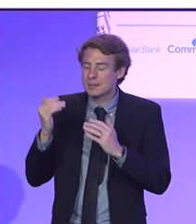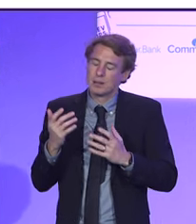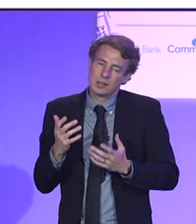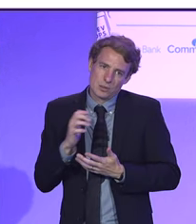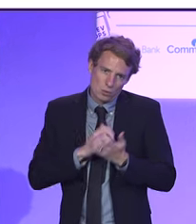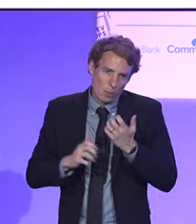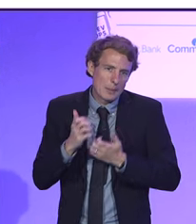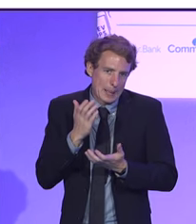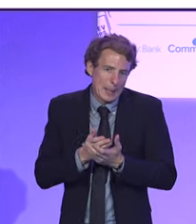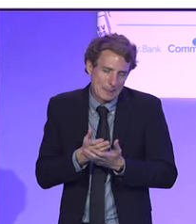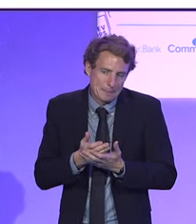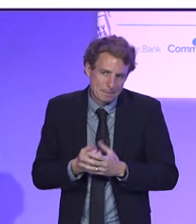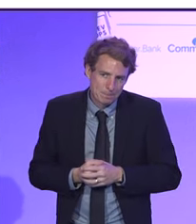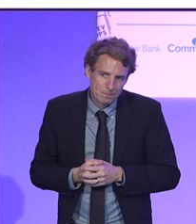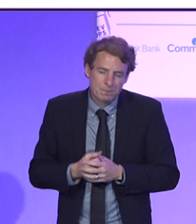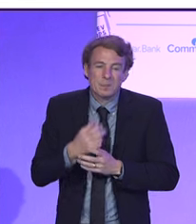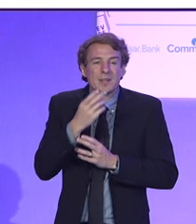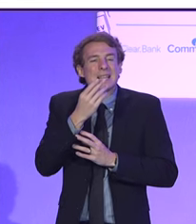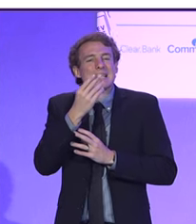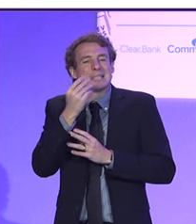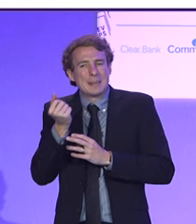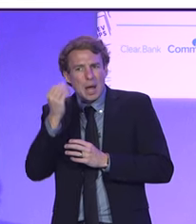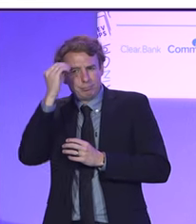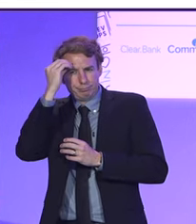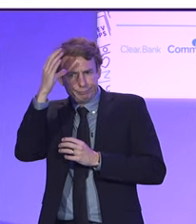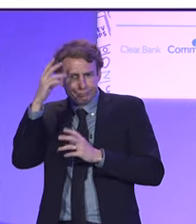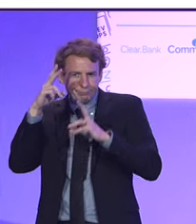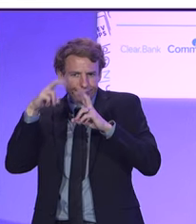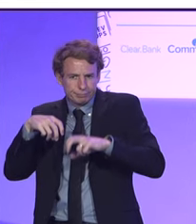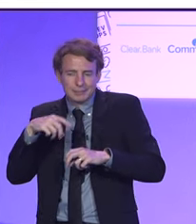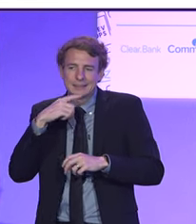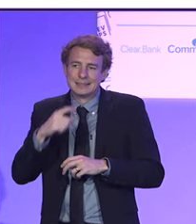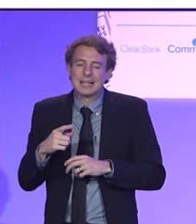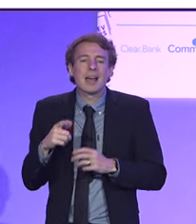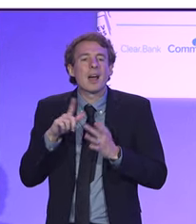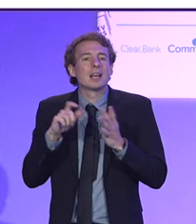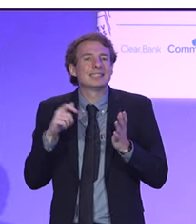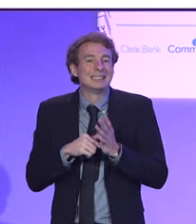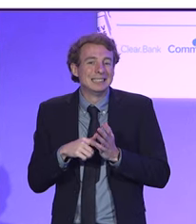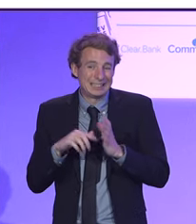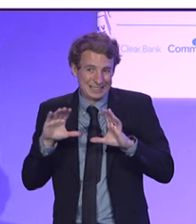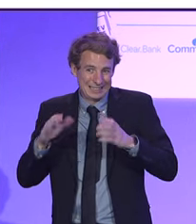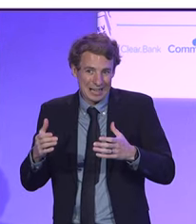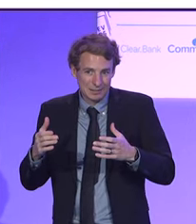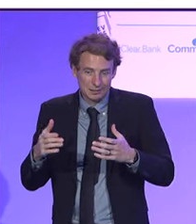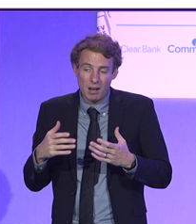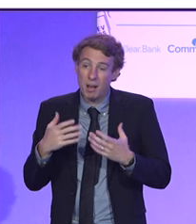Some analysts suggest that the ICT sector emits the same or even more